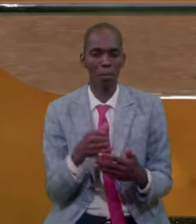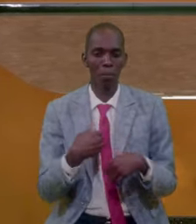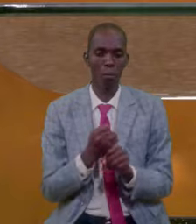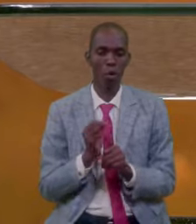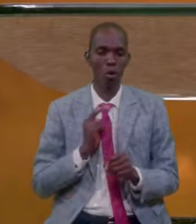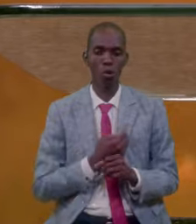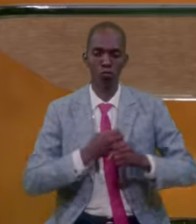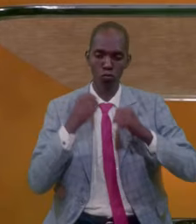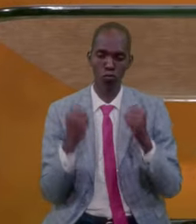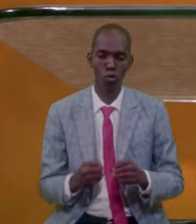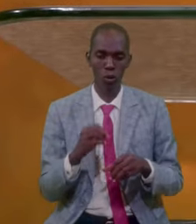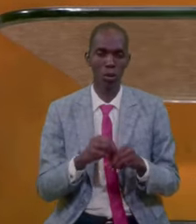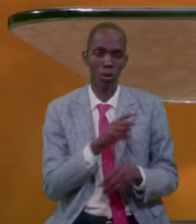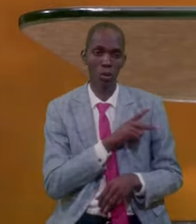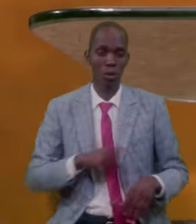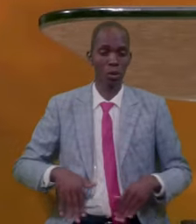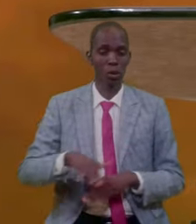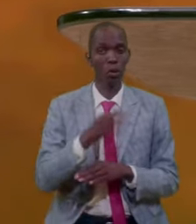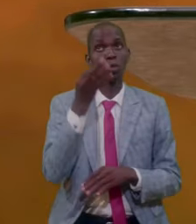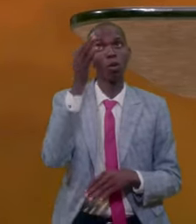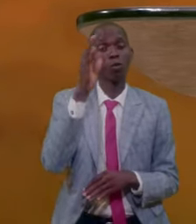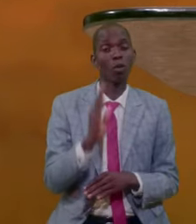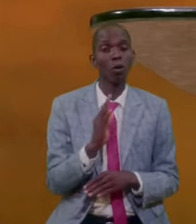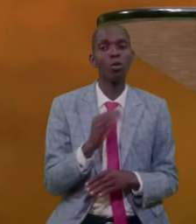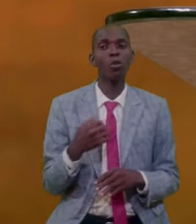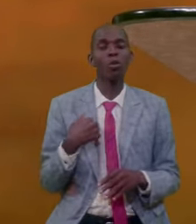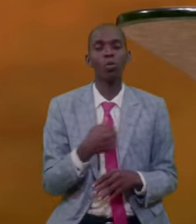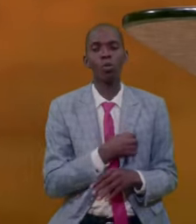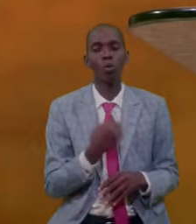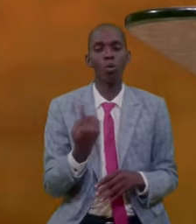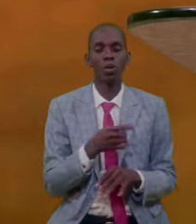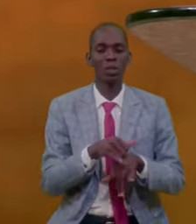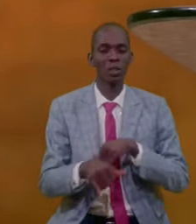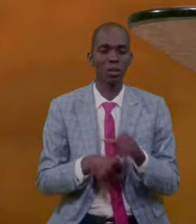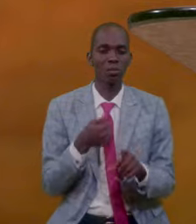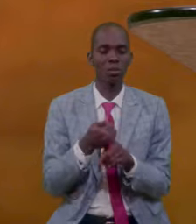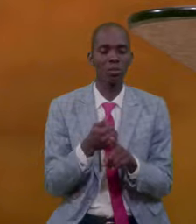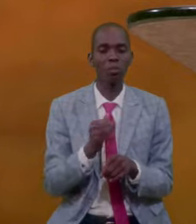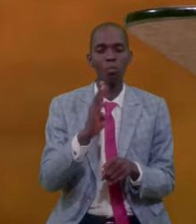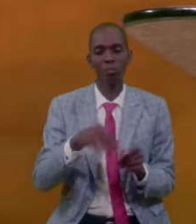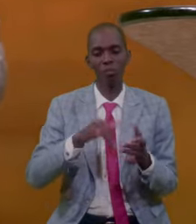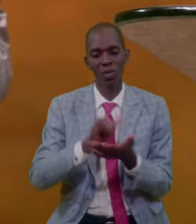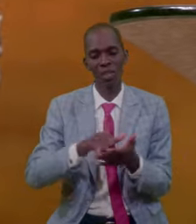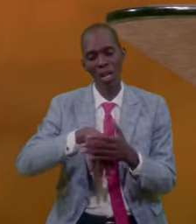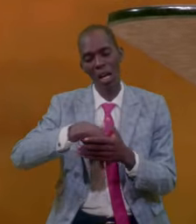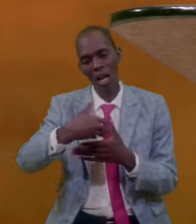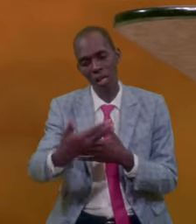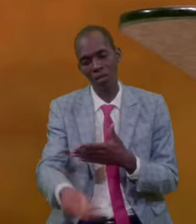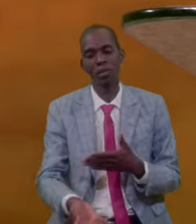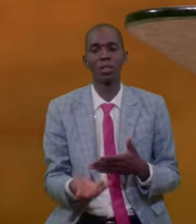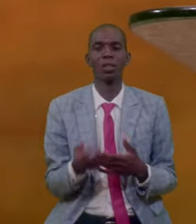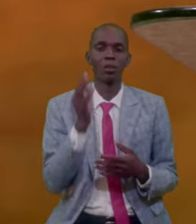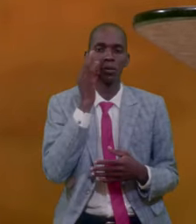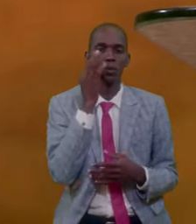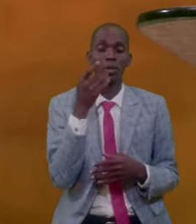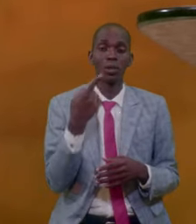They deceive themselves by those external fruit. The deceptiveness of